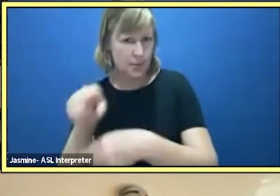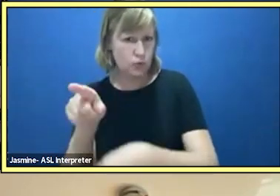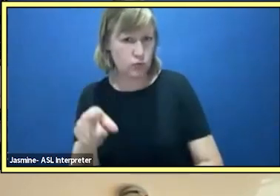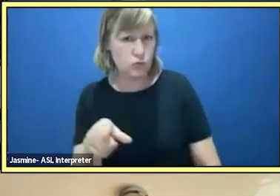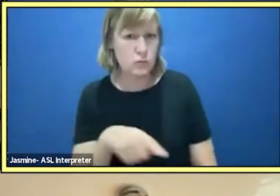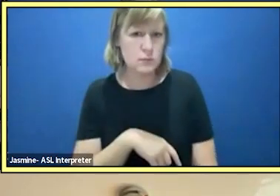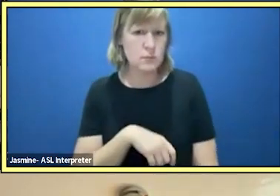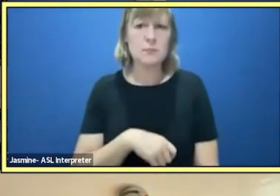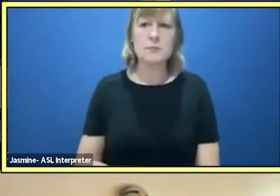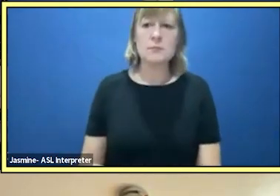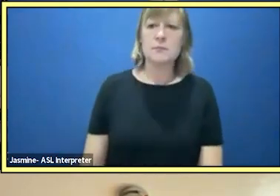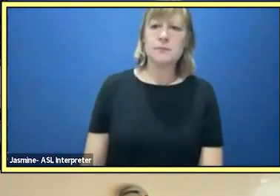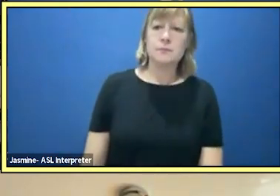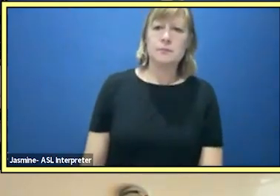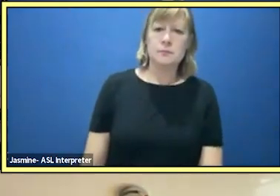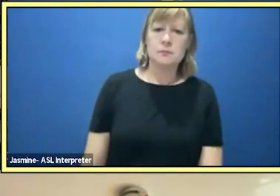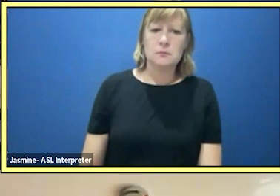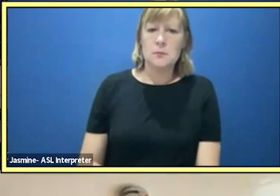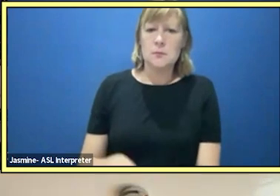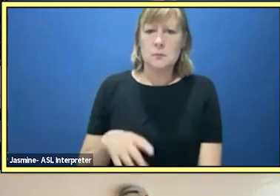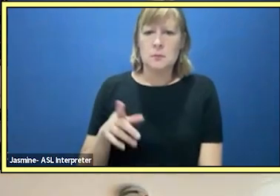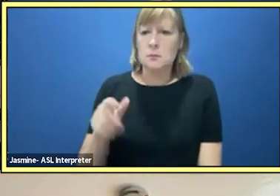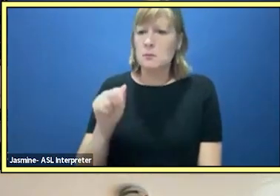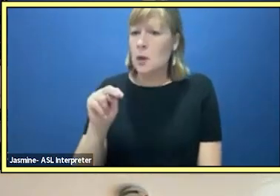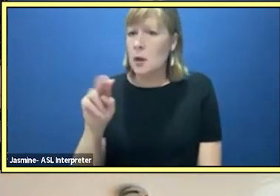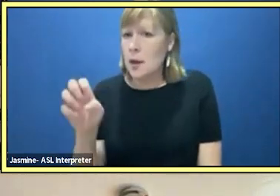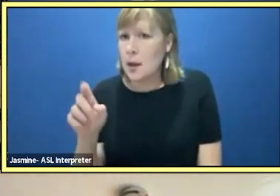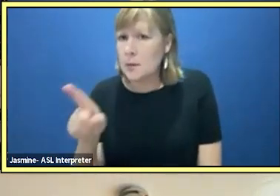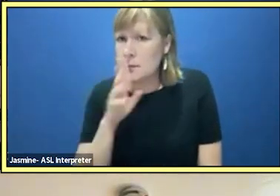Would you like Andrew to read it, Ann, or do you want to read it?